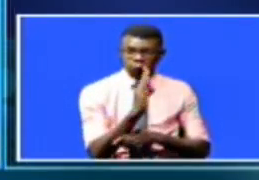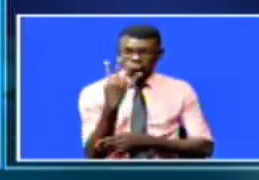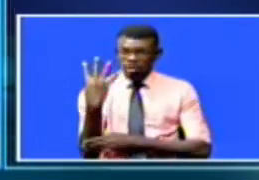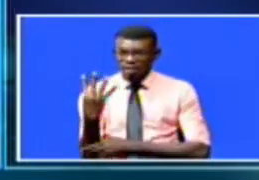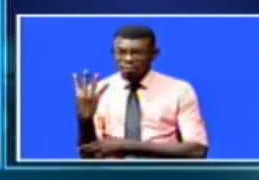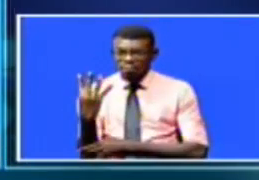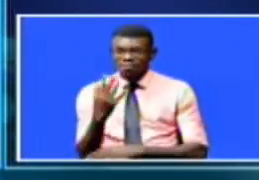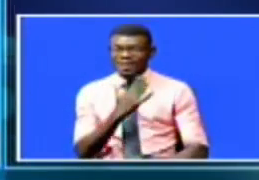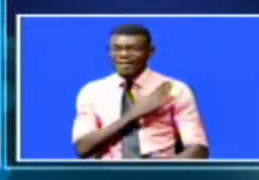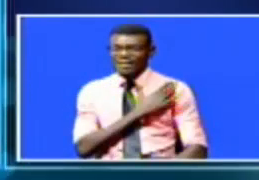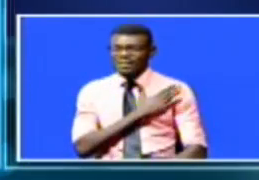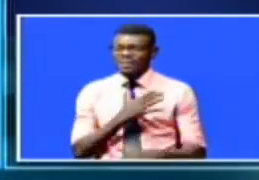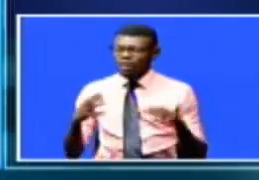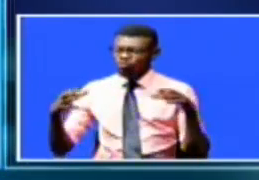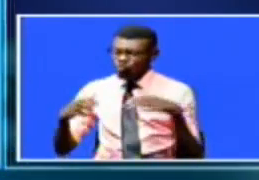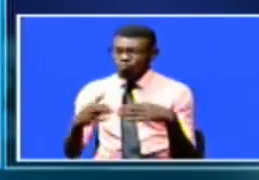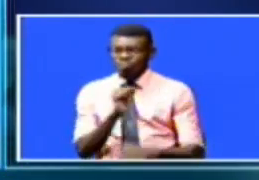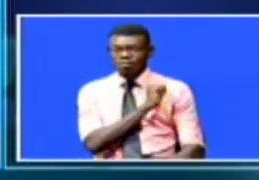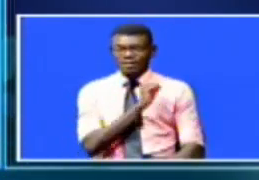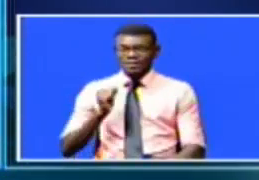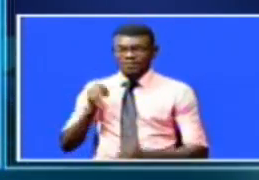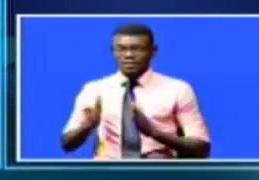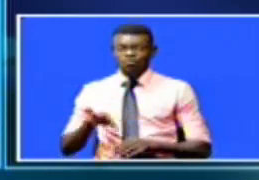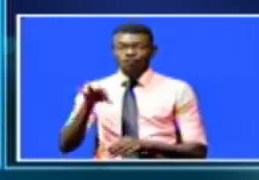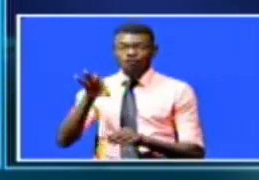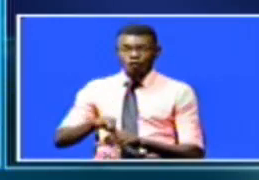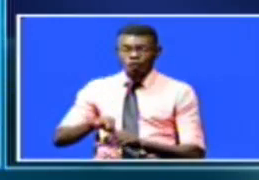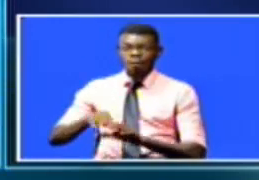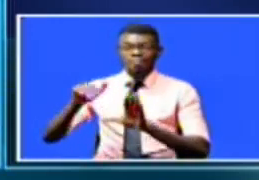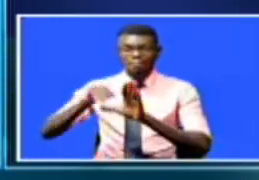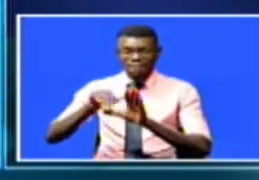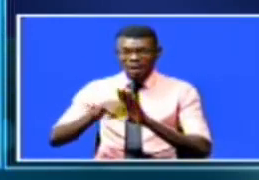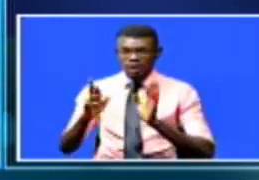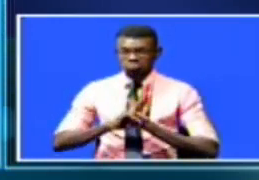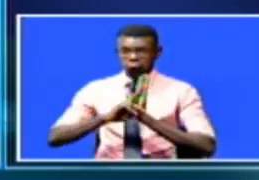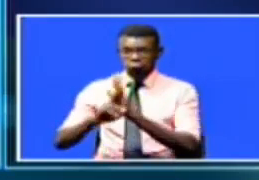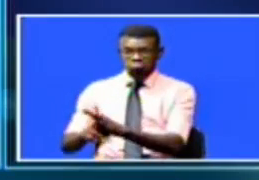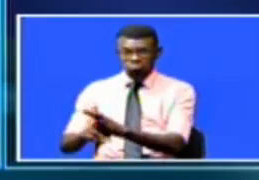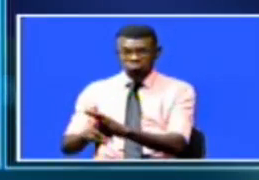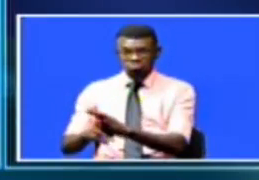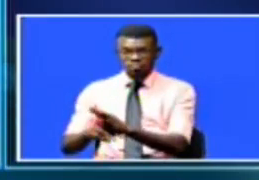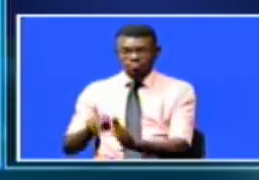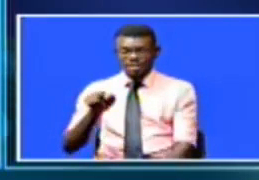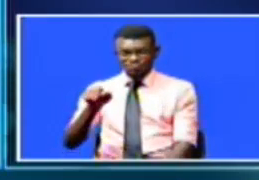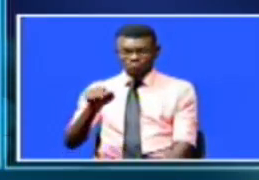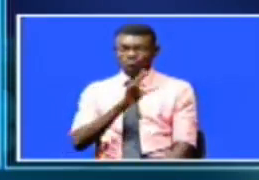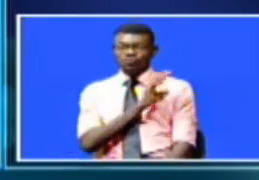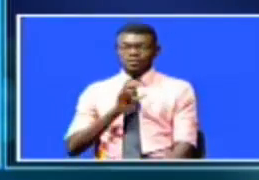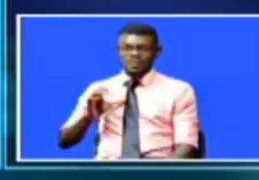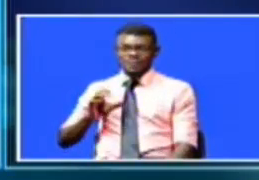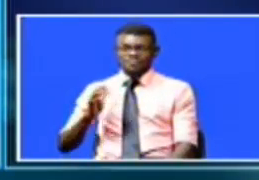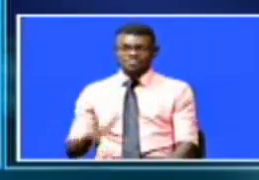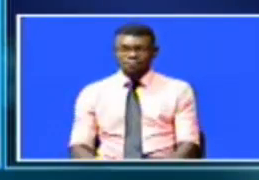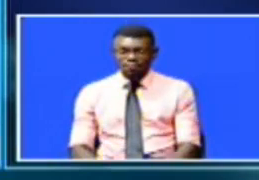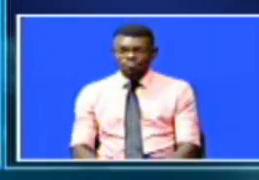entire NASA coalition senators voted for the members to represent the coalition in this committee. All right.